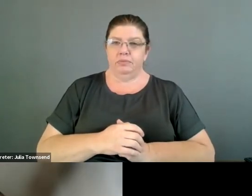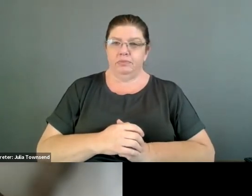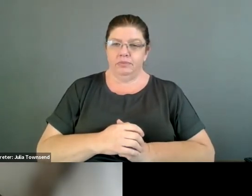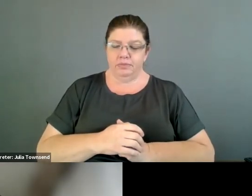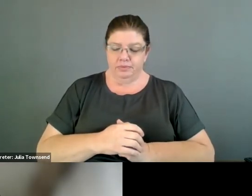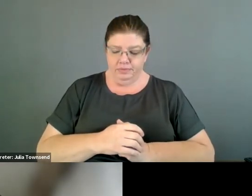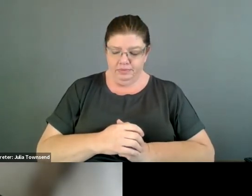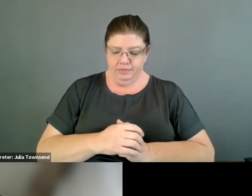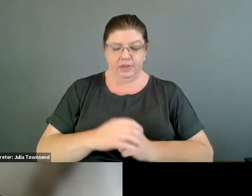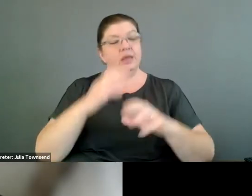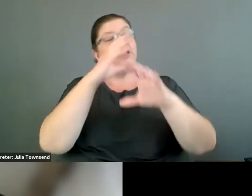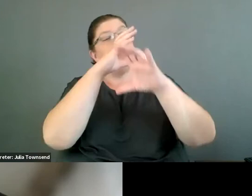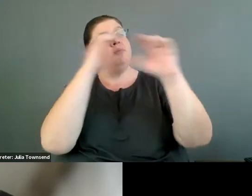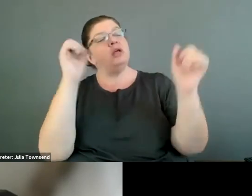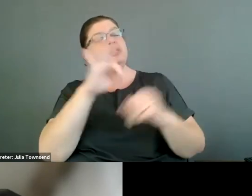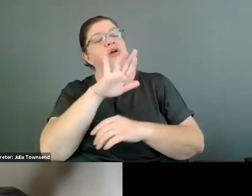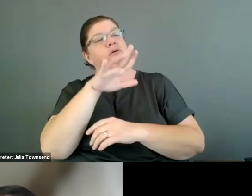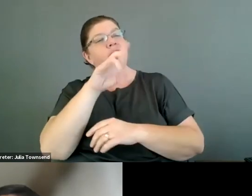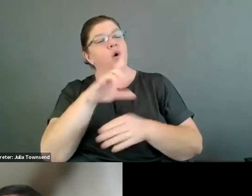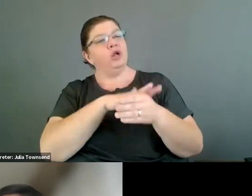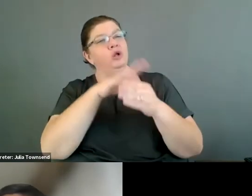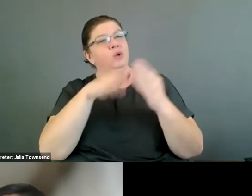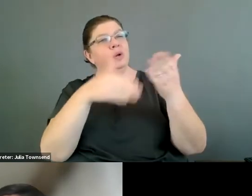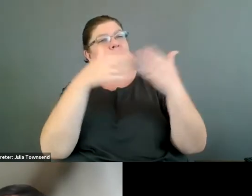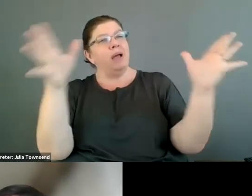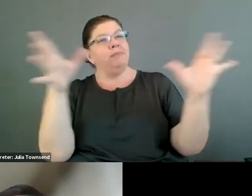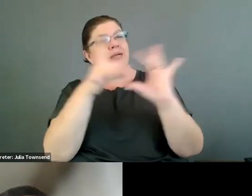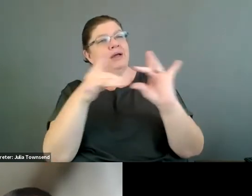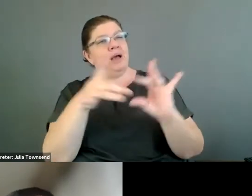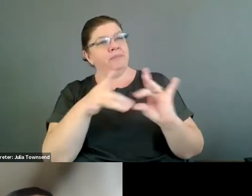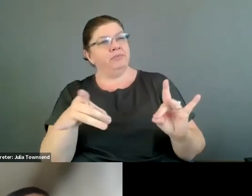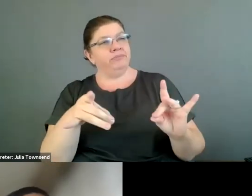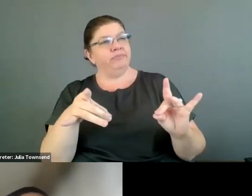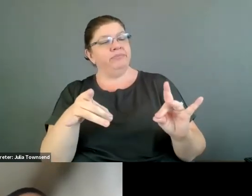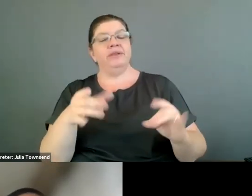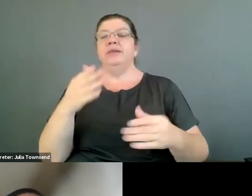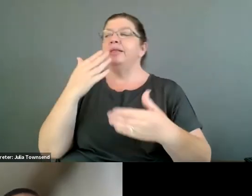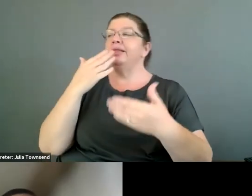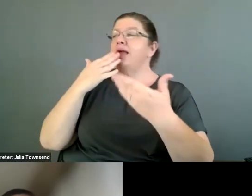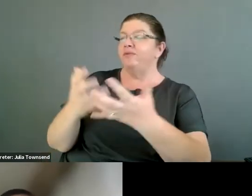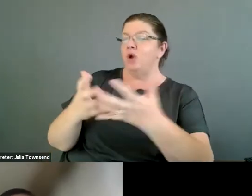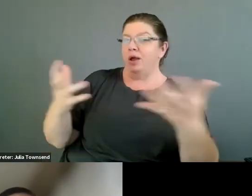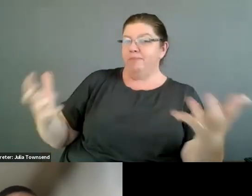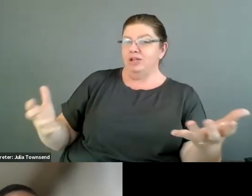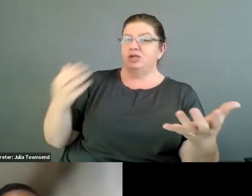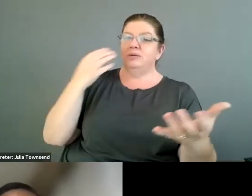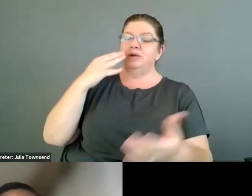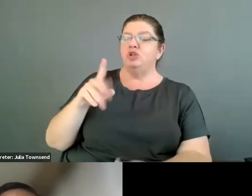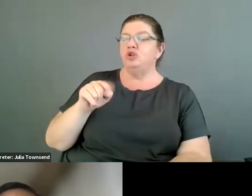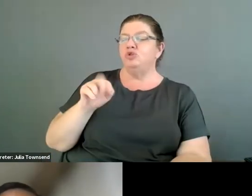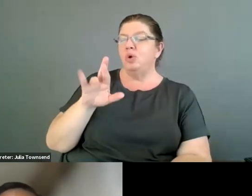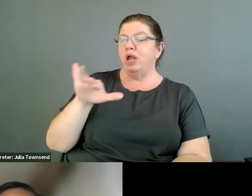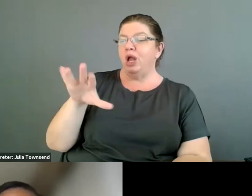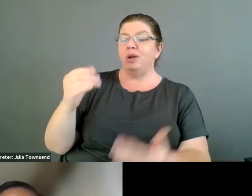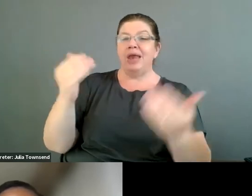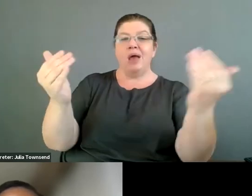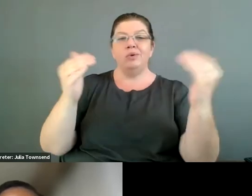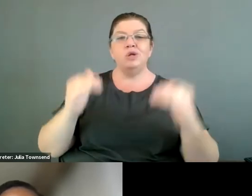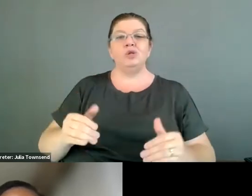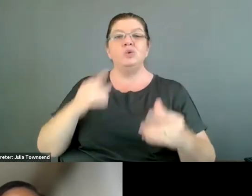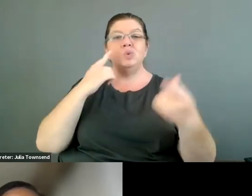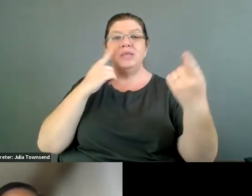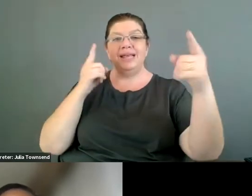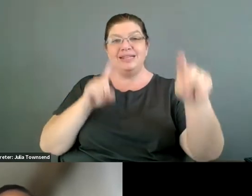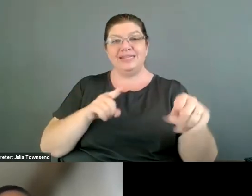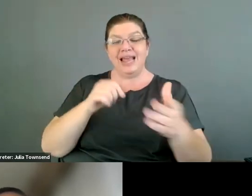President Ford, that concludes public comment on this item. Thank you very much, Ms. Trujillo. We're now going to move on to the consent agenda